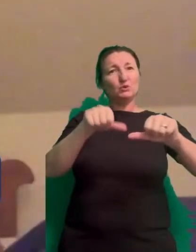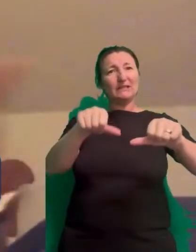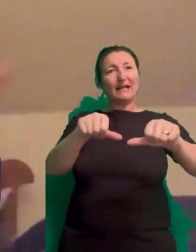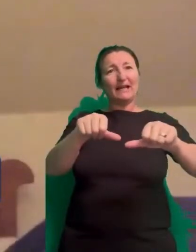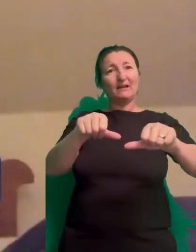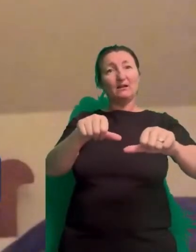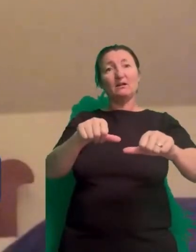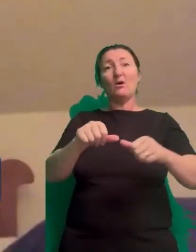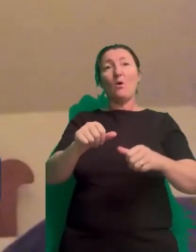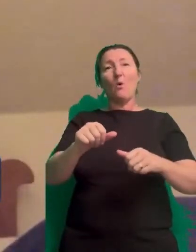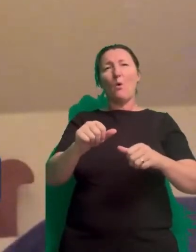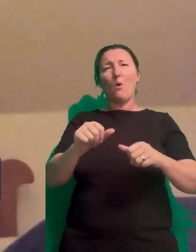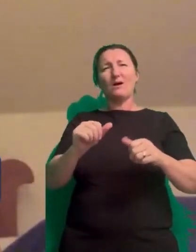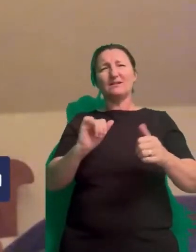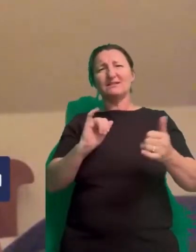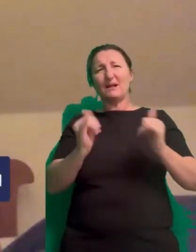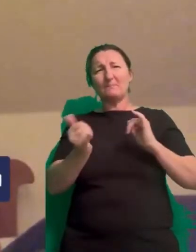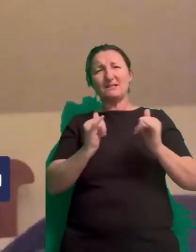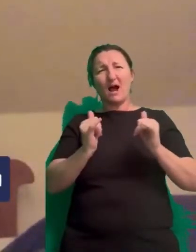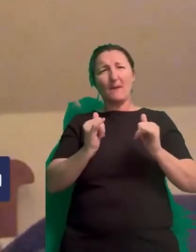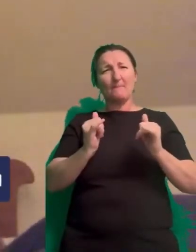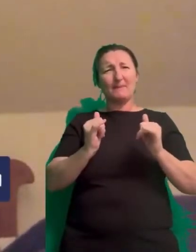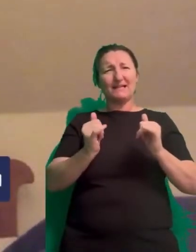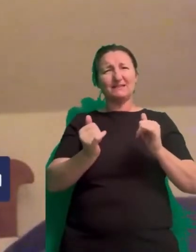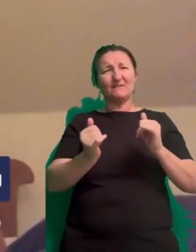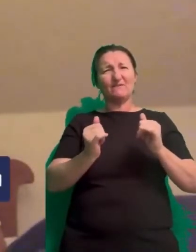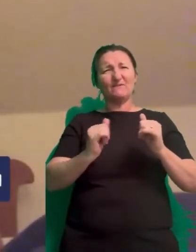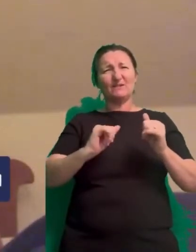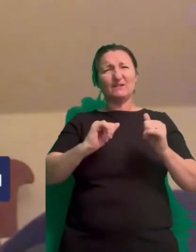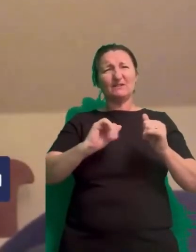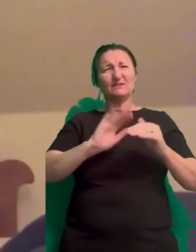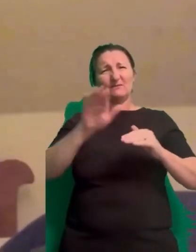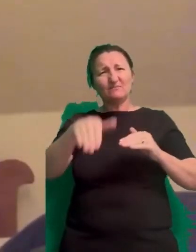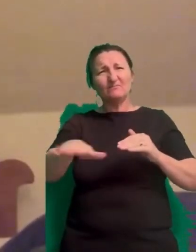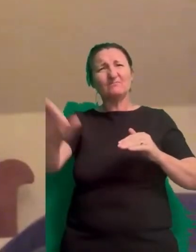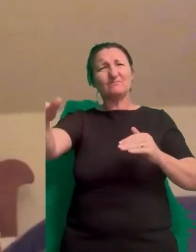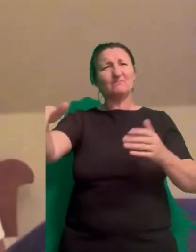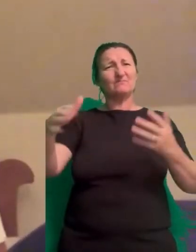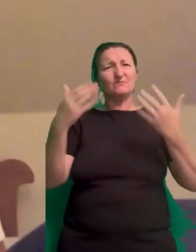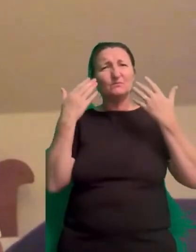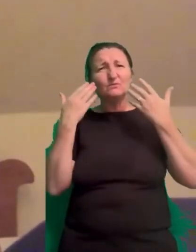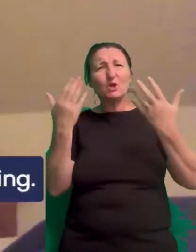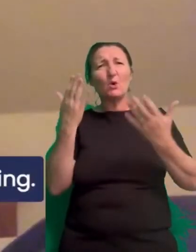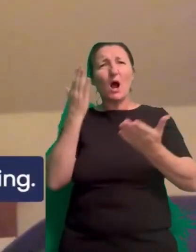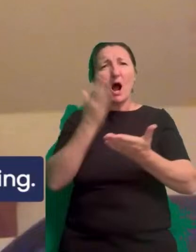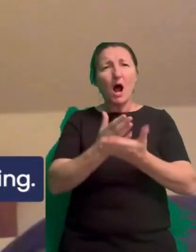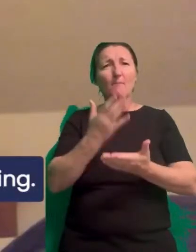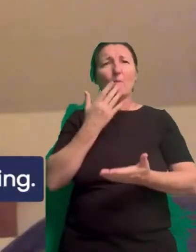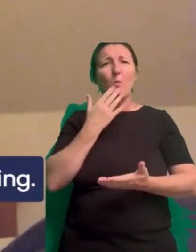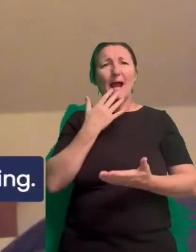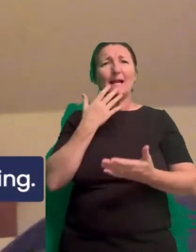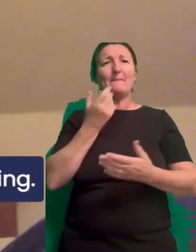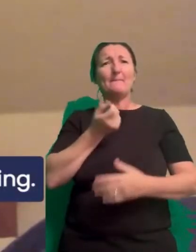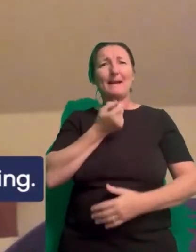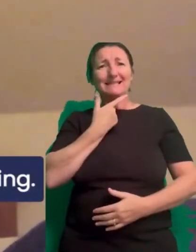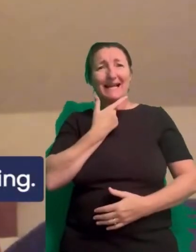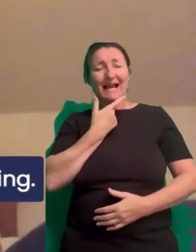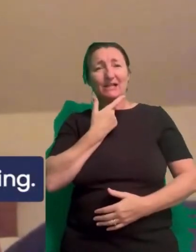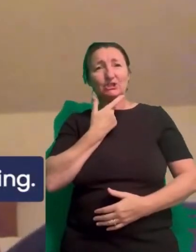so the constant fluctuation in that can be quite tricky to make sure you're taking what you should take when you should take it, which is obviously a really